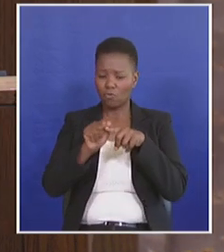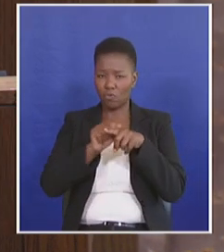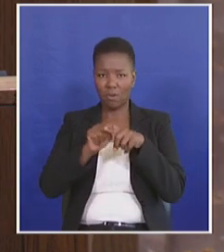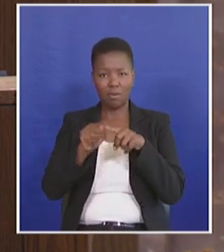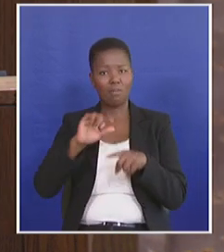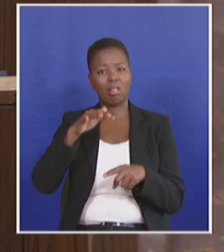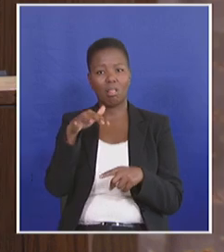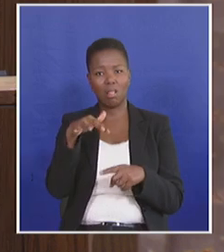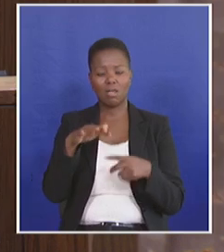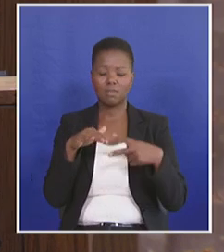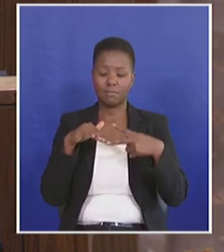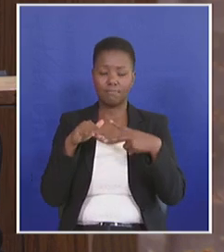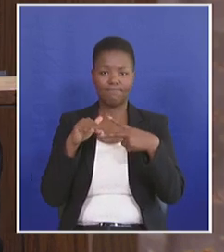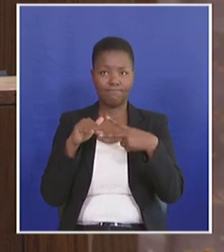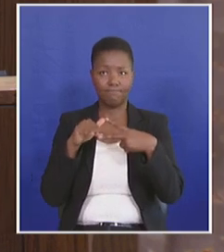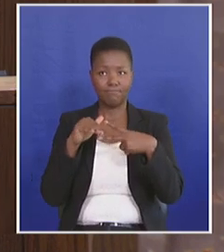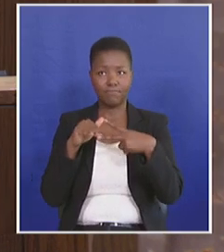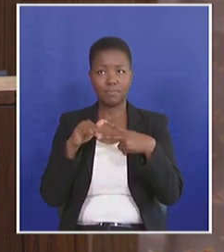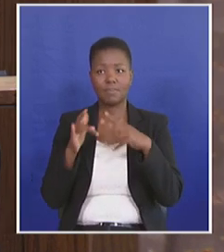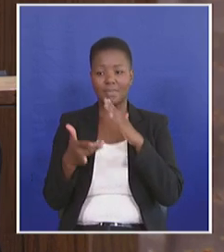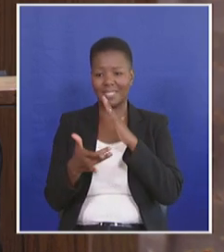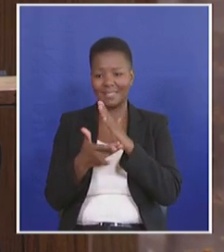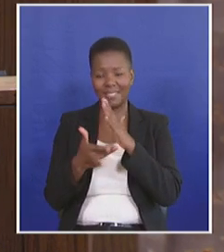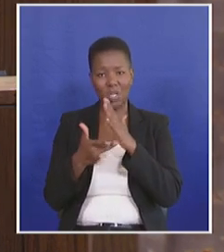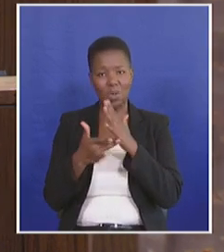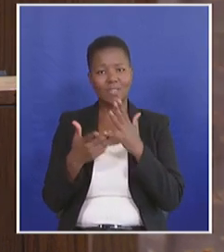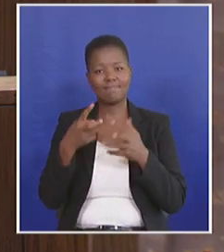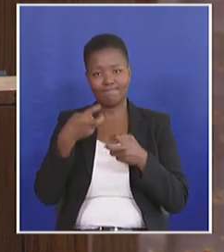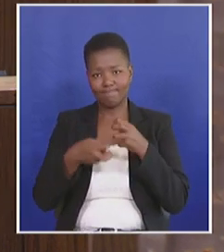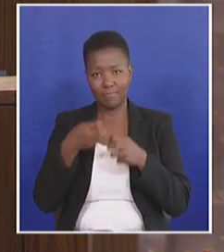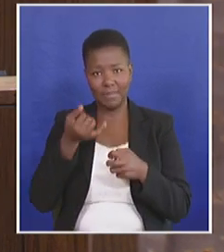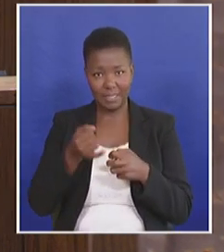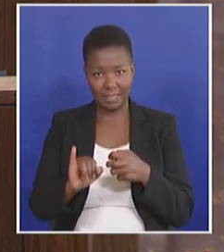The other relates to technology and